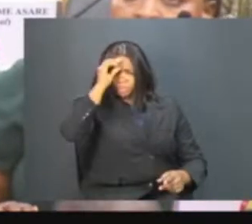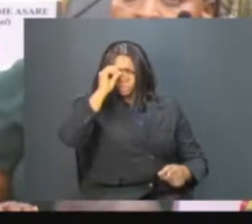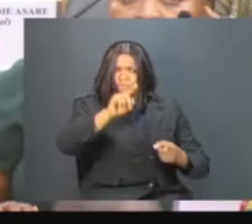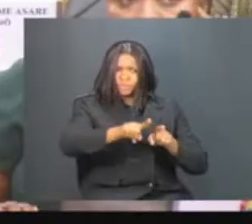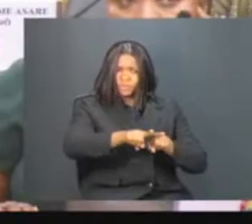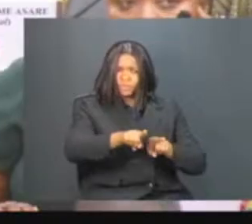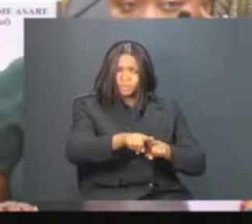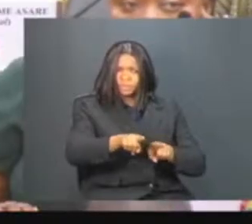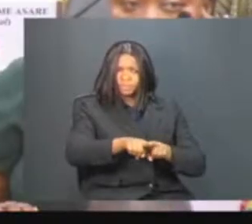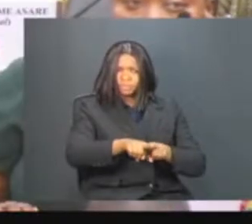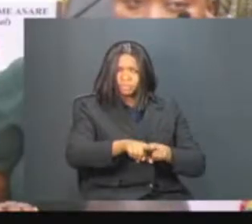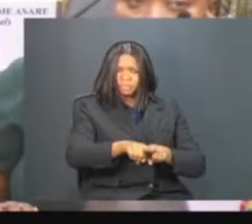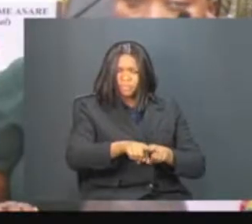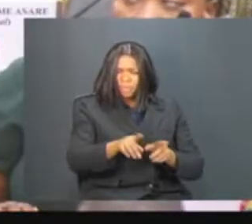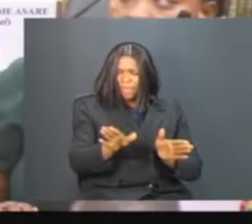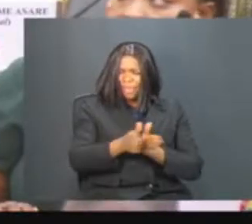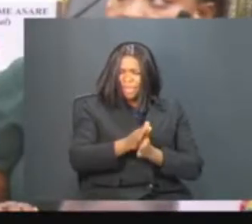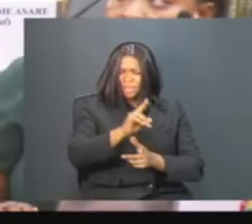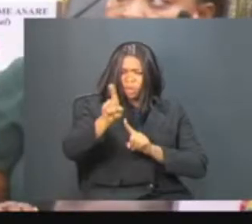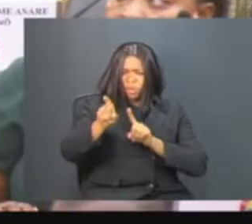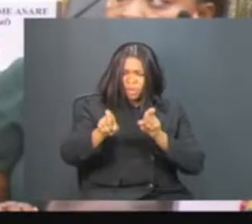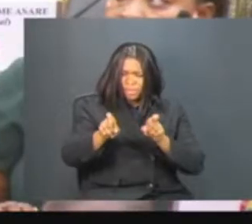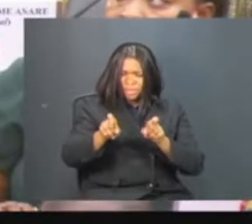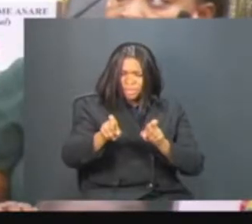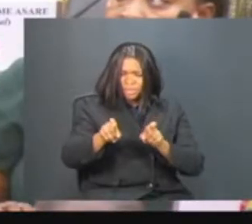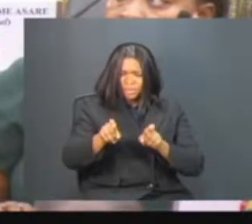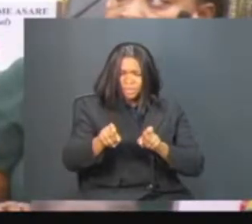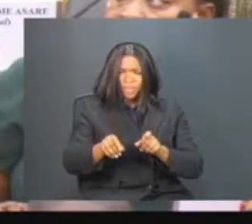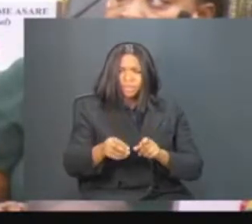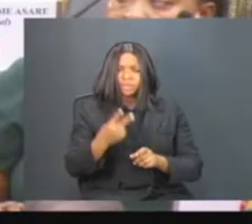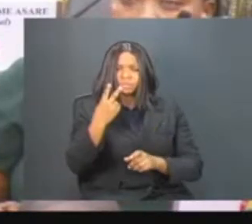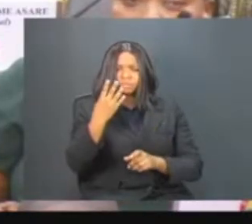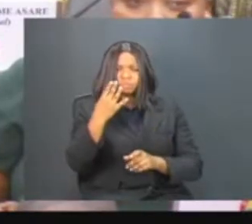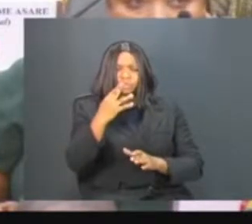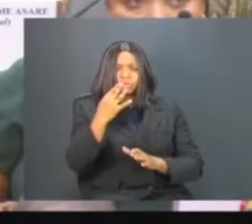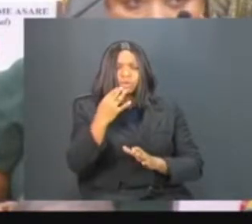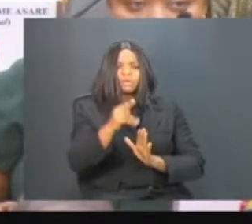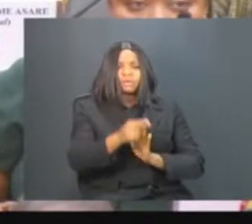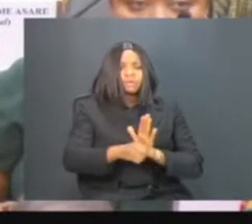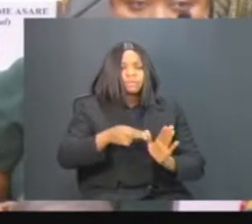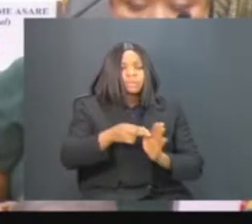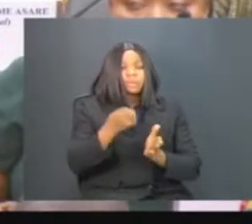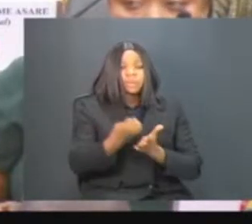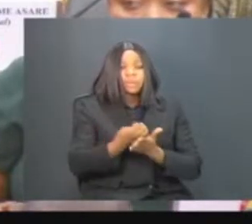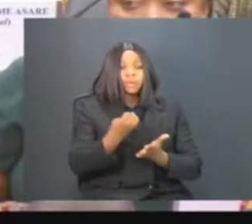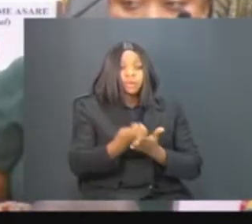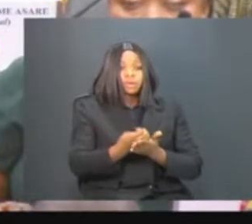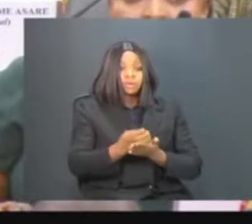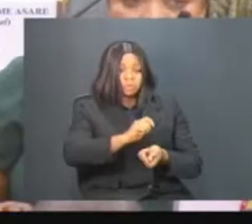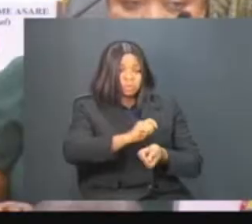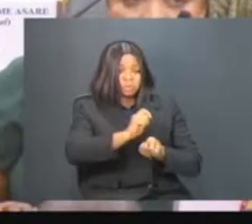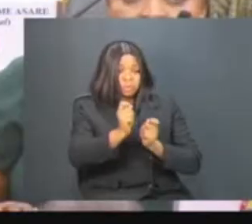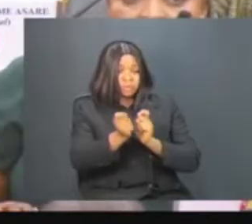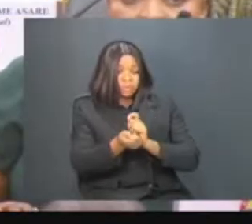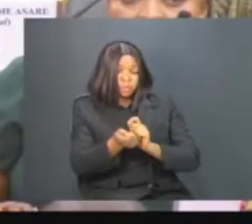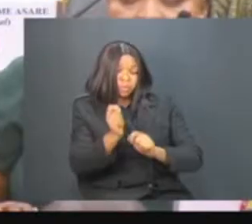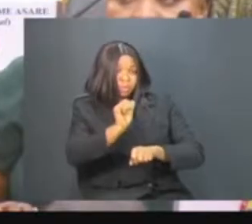questioning the 24-hour economy shift program. He is not aware. Maybe he should have asked me.